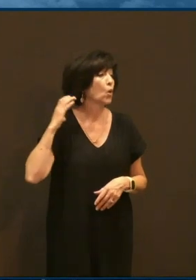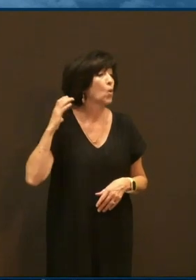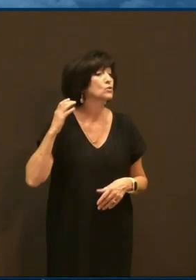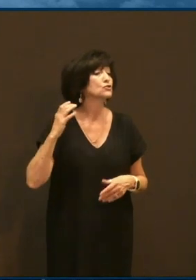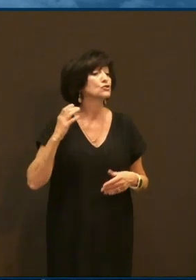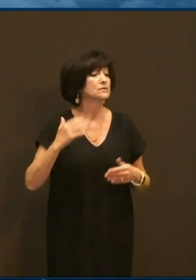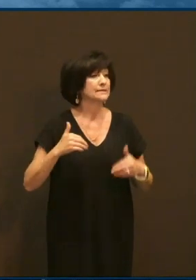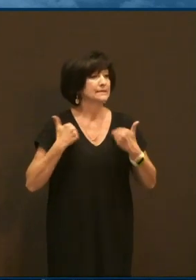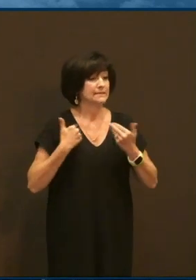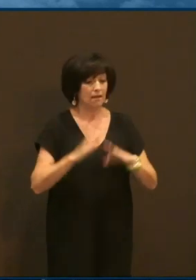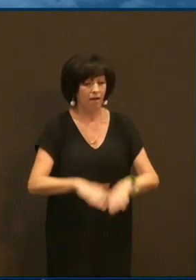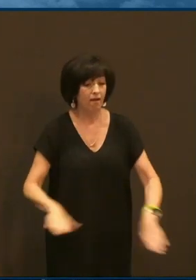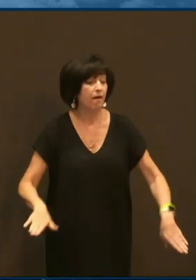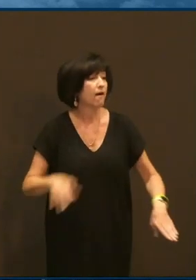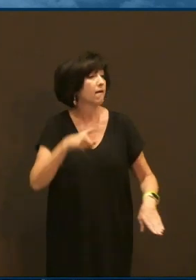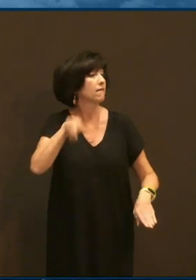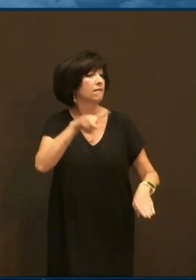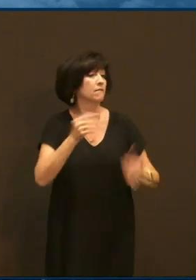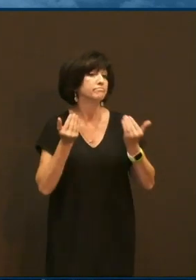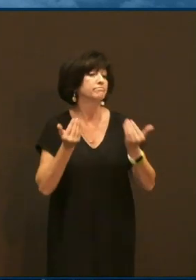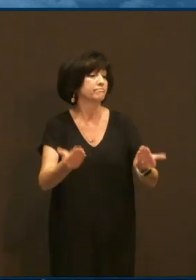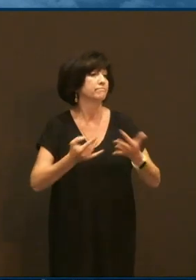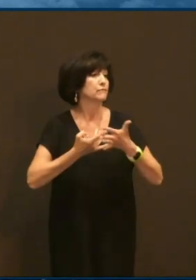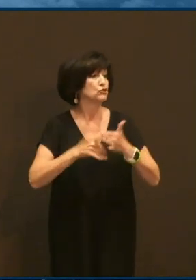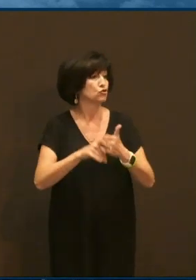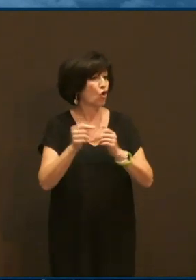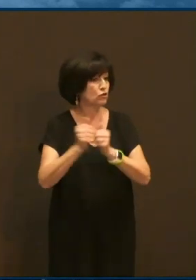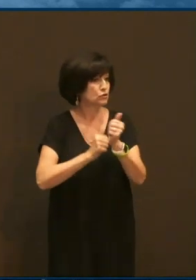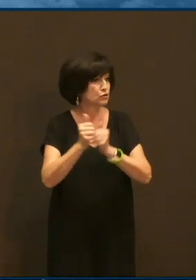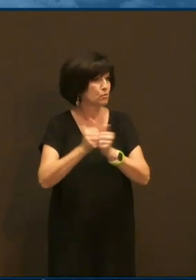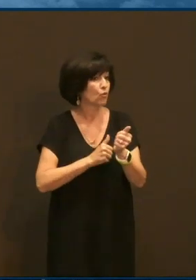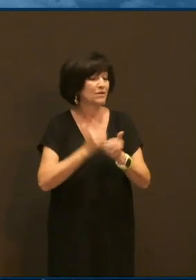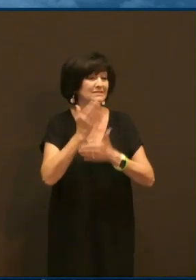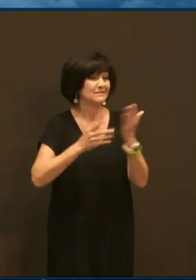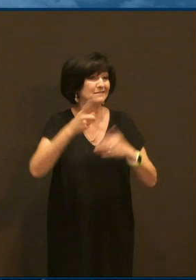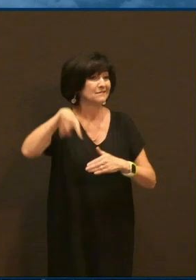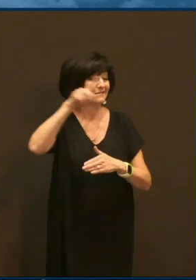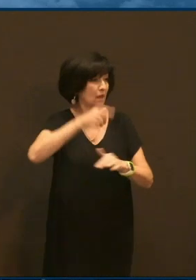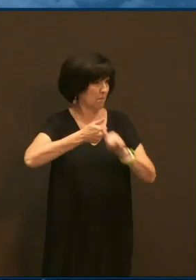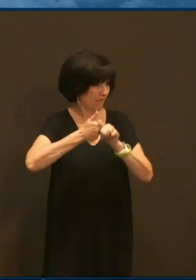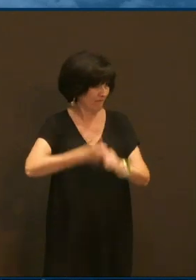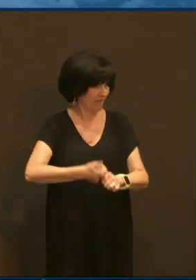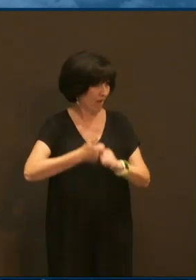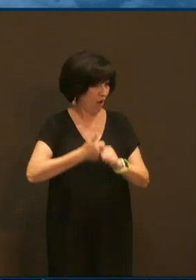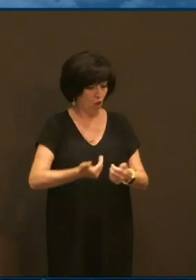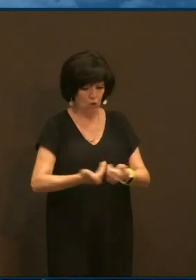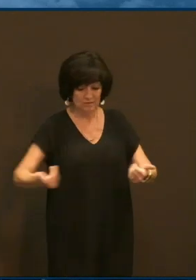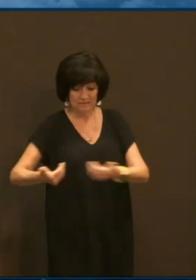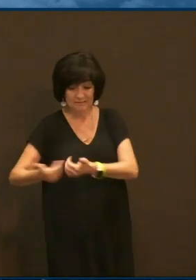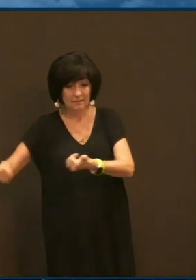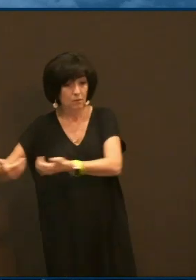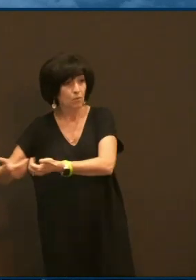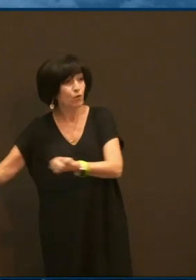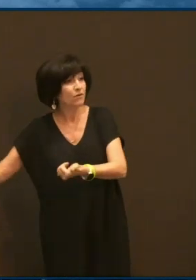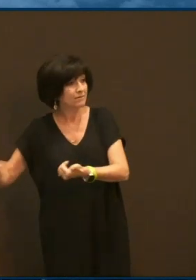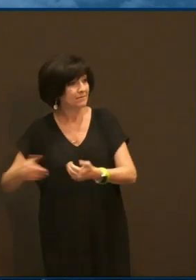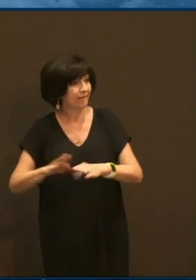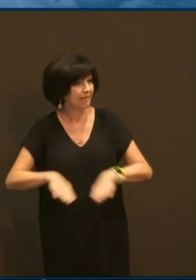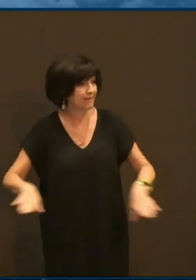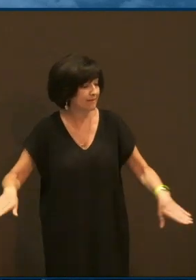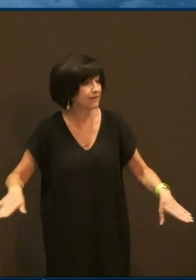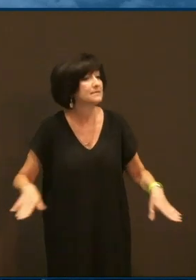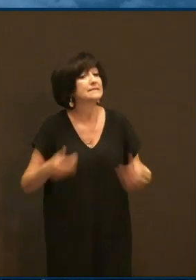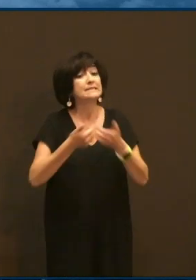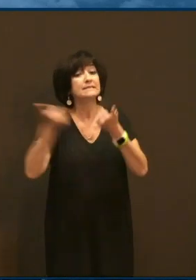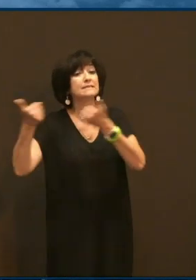terms of dugouts and spacing and that. We need to work with that, and we're going to do that. Get more people on the ground. We're gonna talk to the people